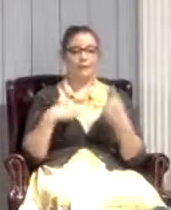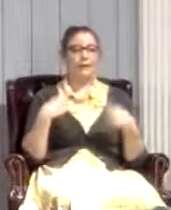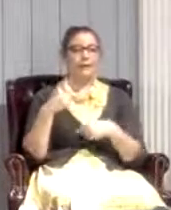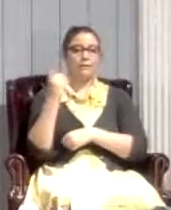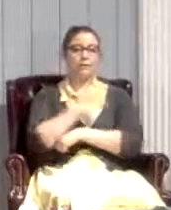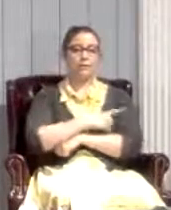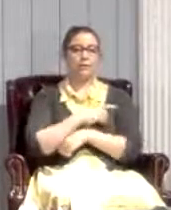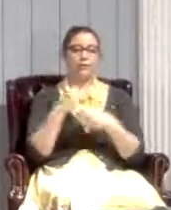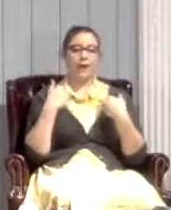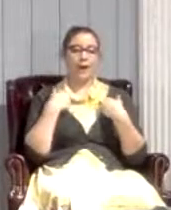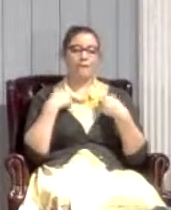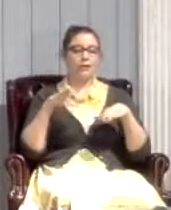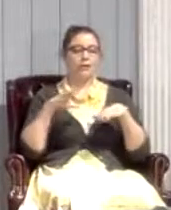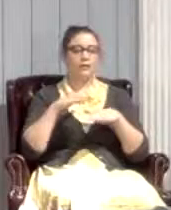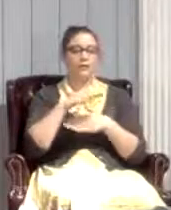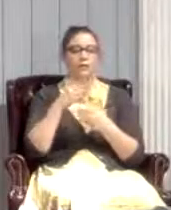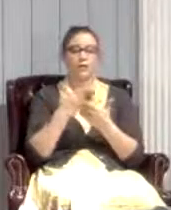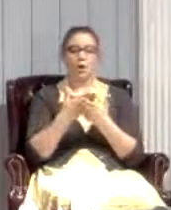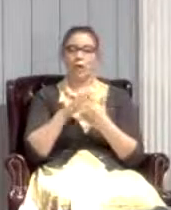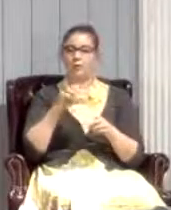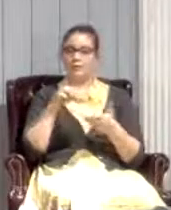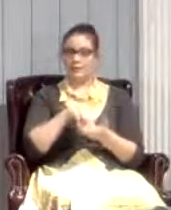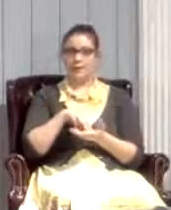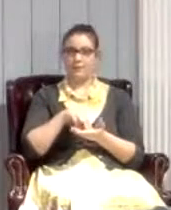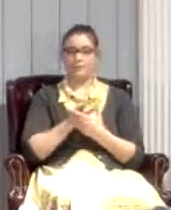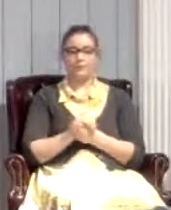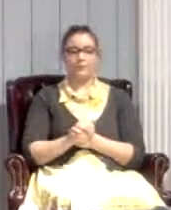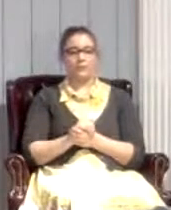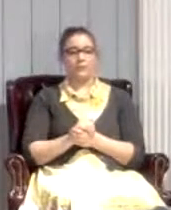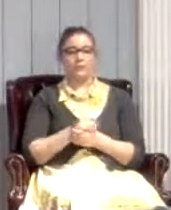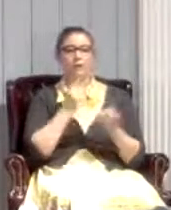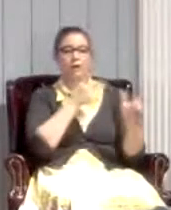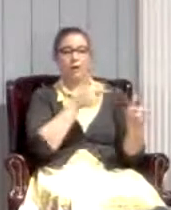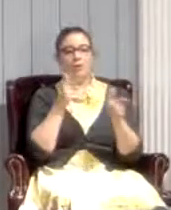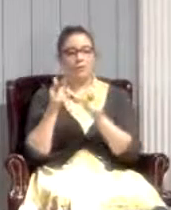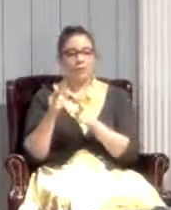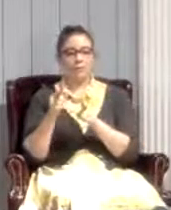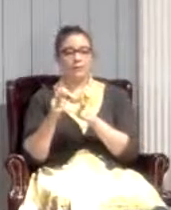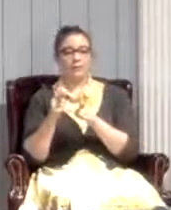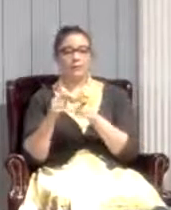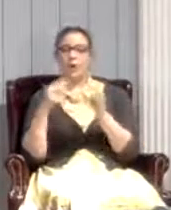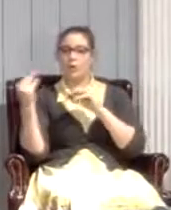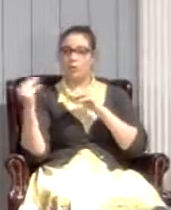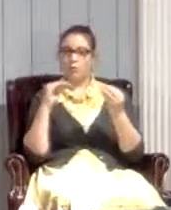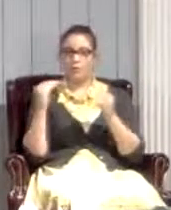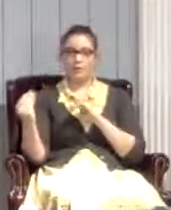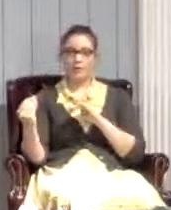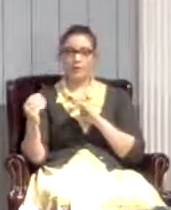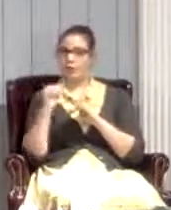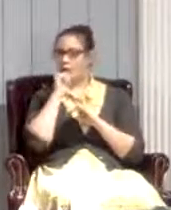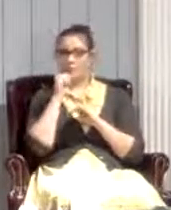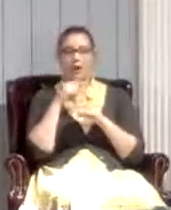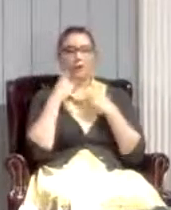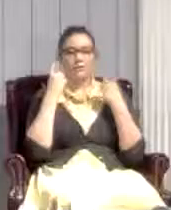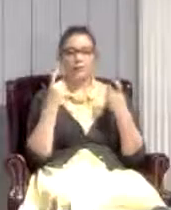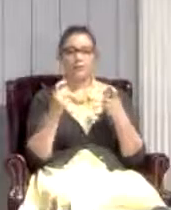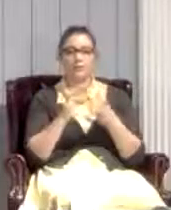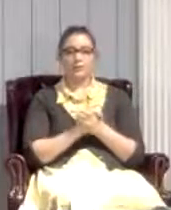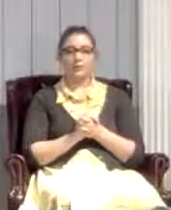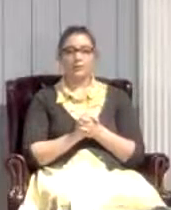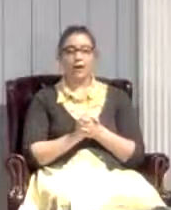So our weapons are, our warfare is not a carnal warfare. Therefore, our weapons are